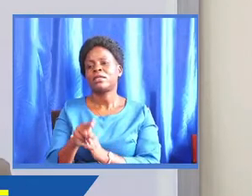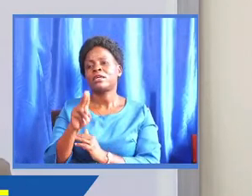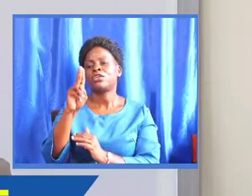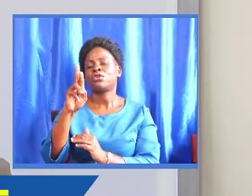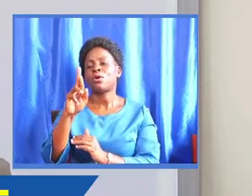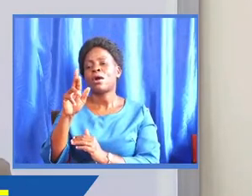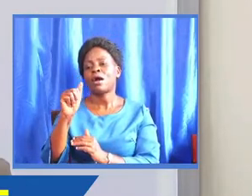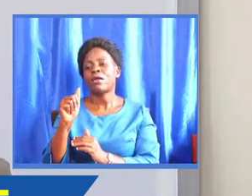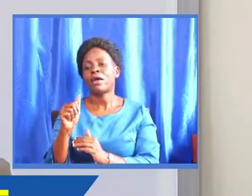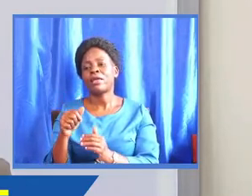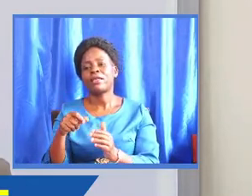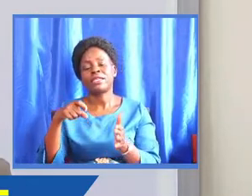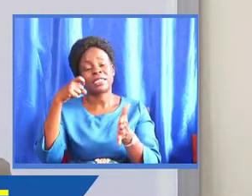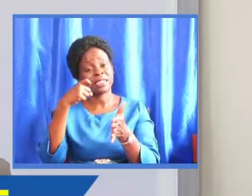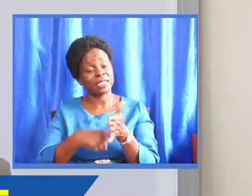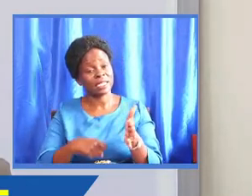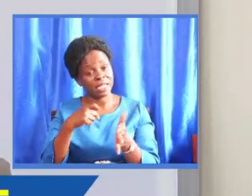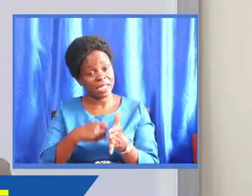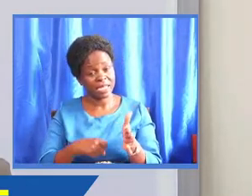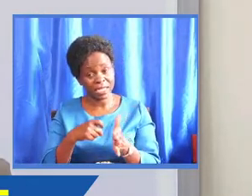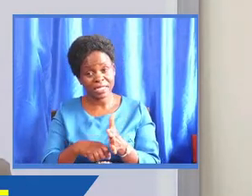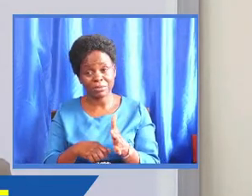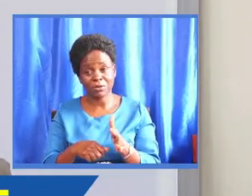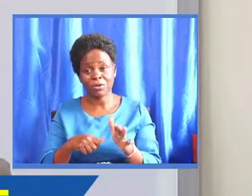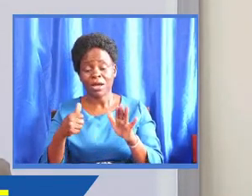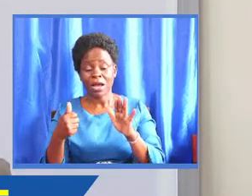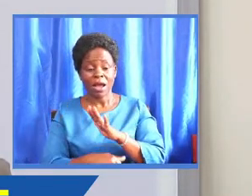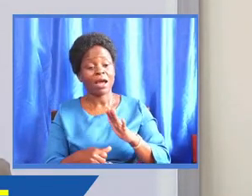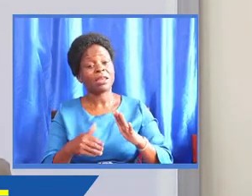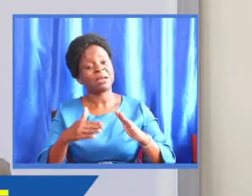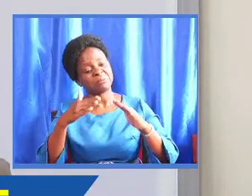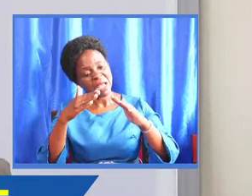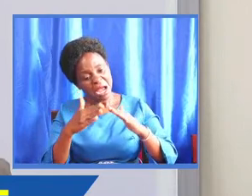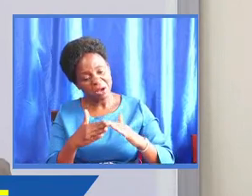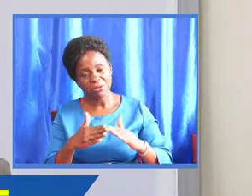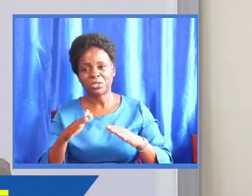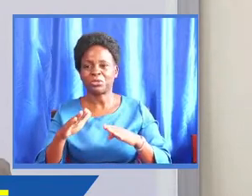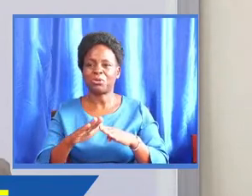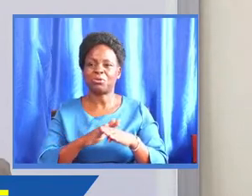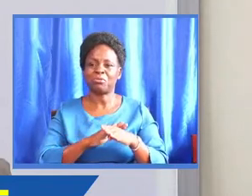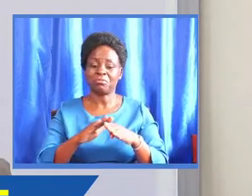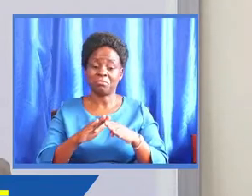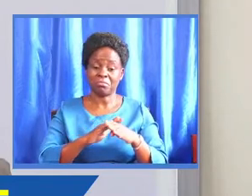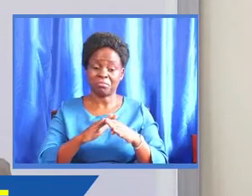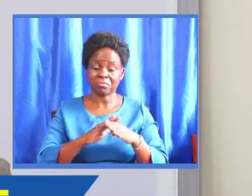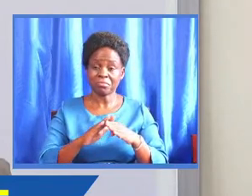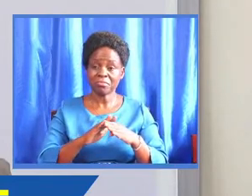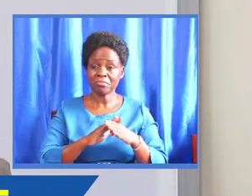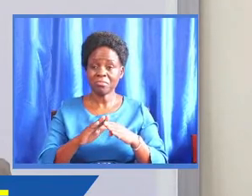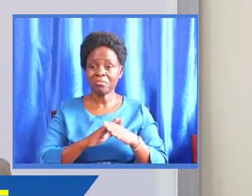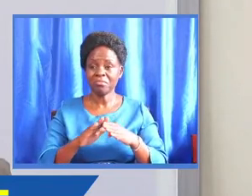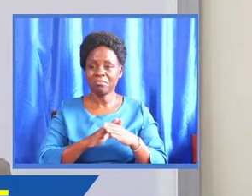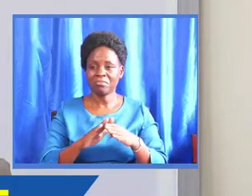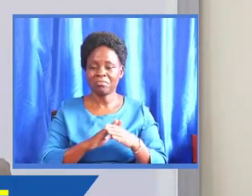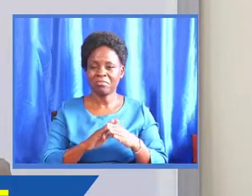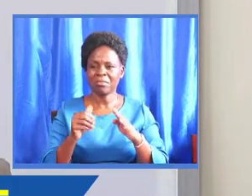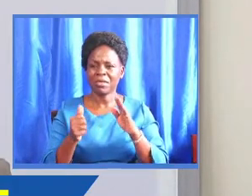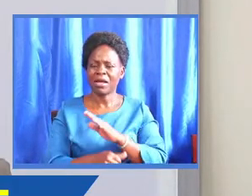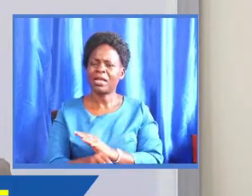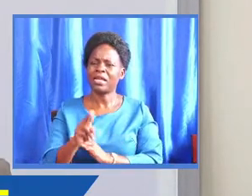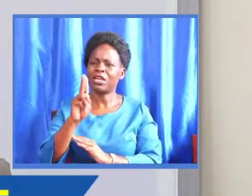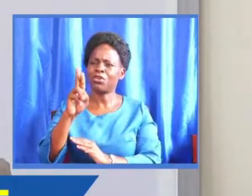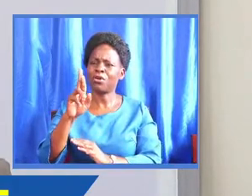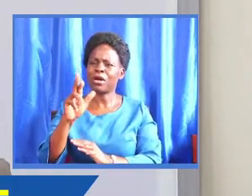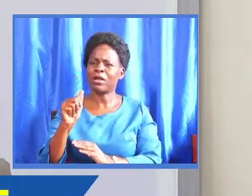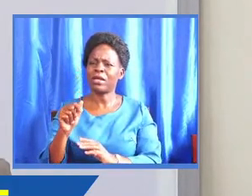is taxable under real estate sector. Those are the taxes that are managed under Uganda Revenue Authority. But